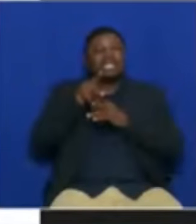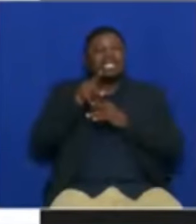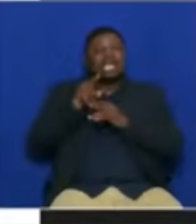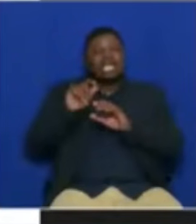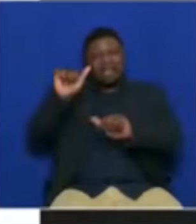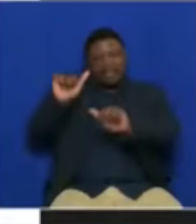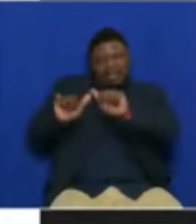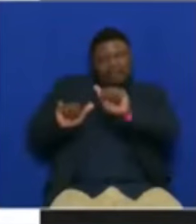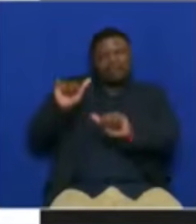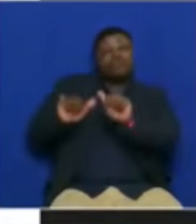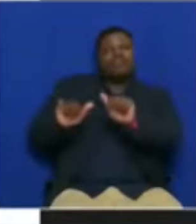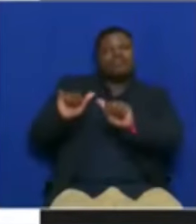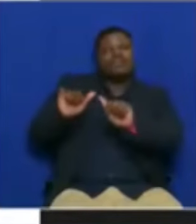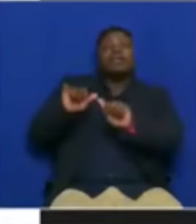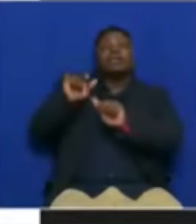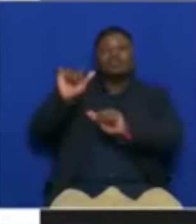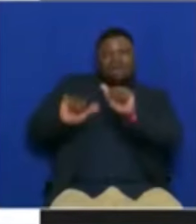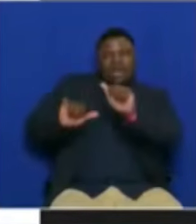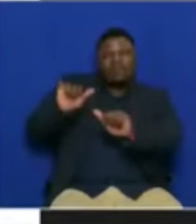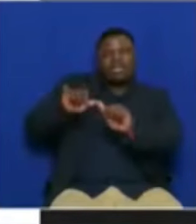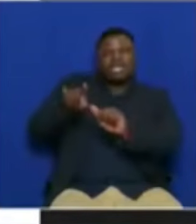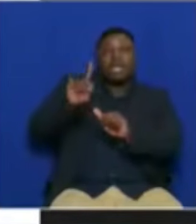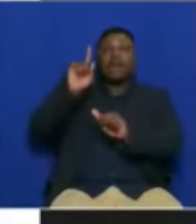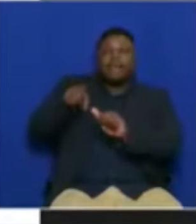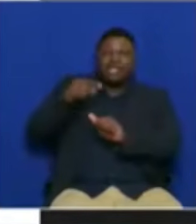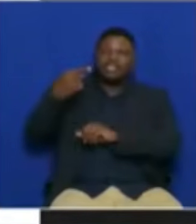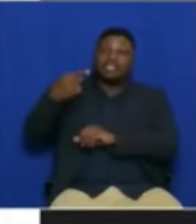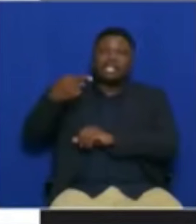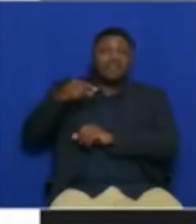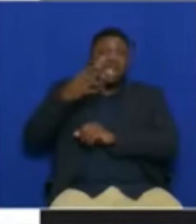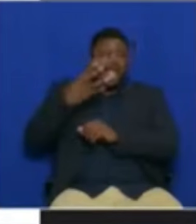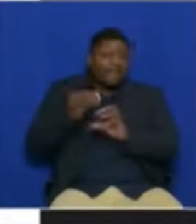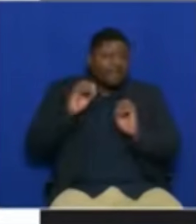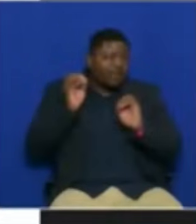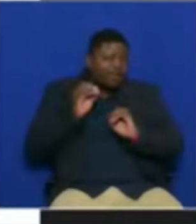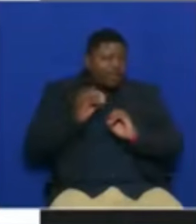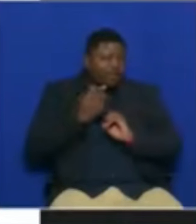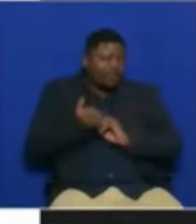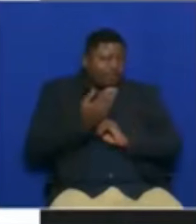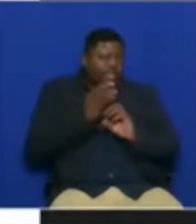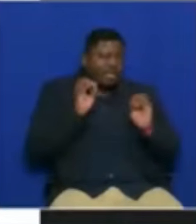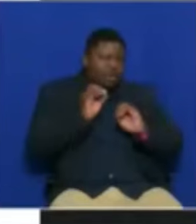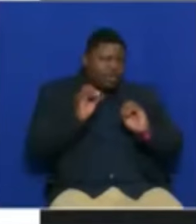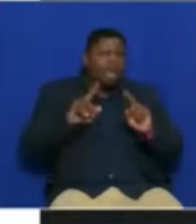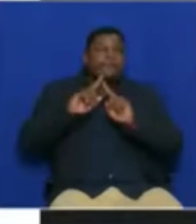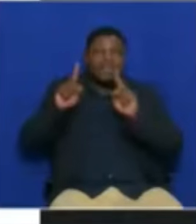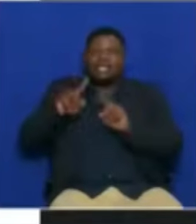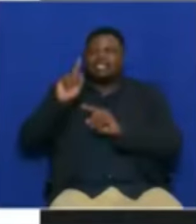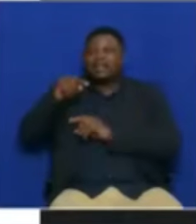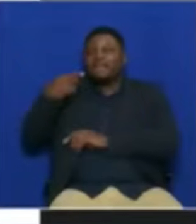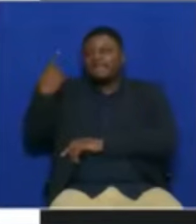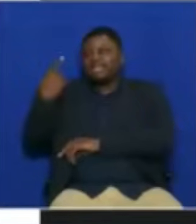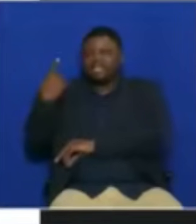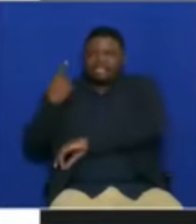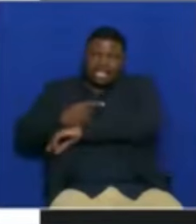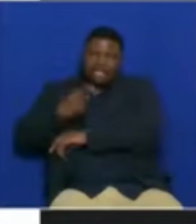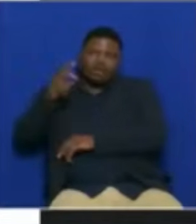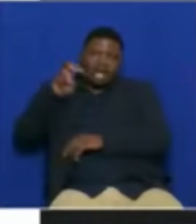be submitted on the first day. Please note that all applications for security clearances are